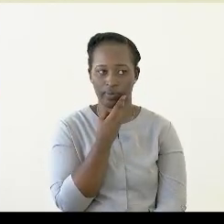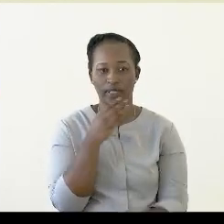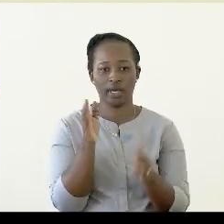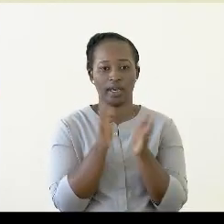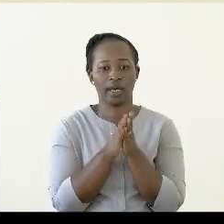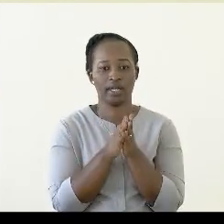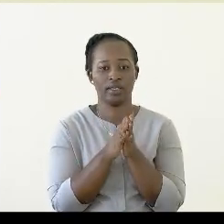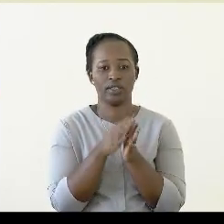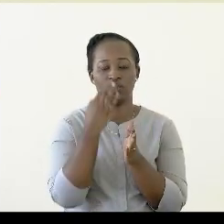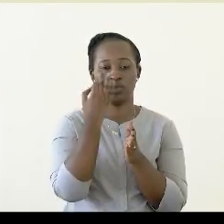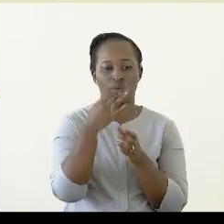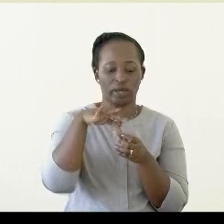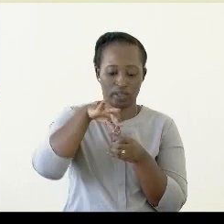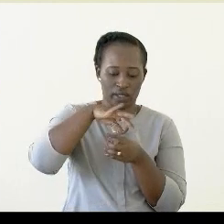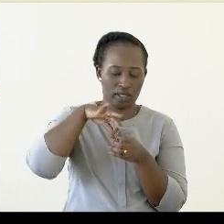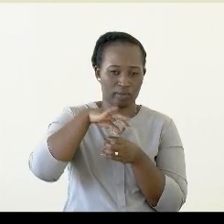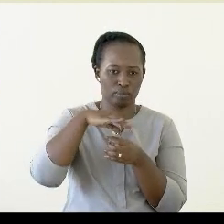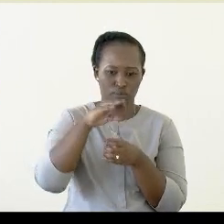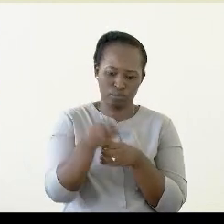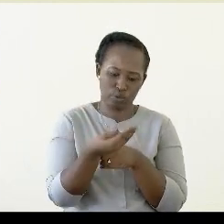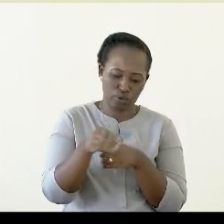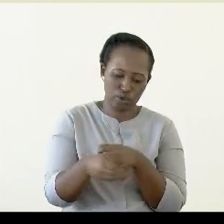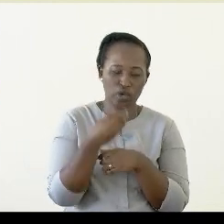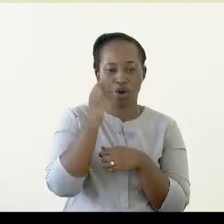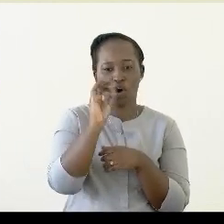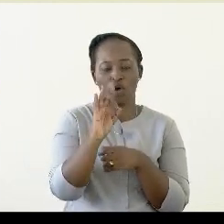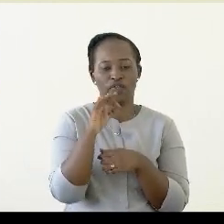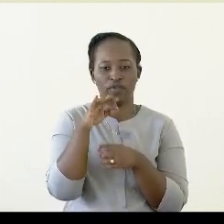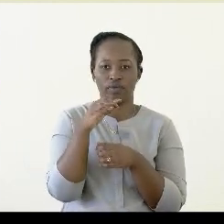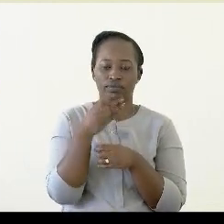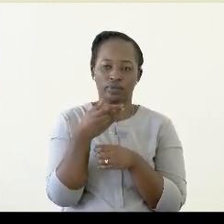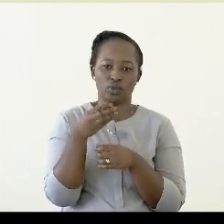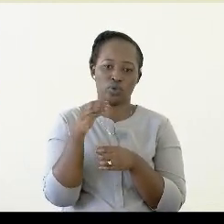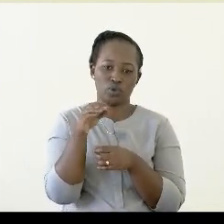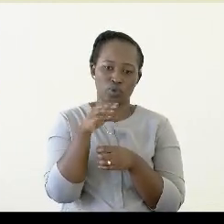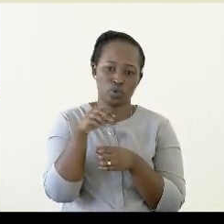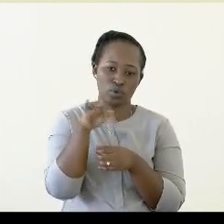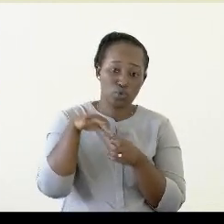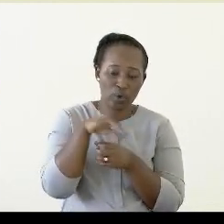3 teaspoons of sugar in 200 milliliters.